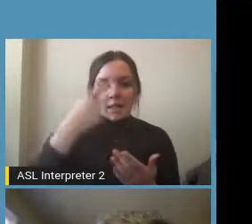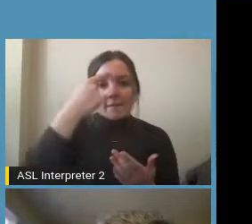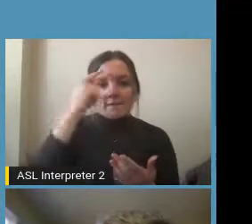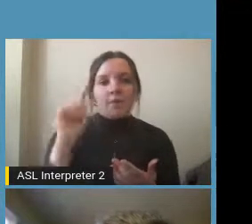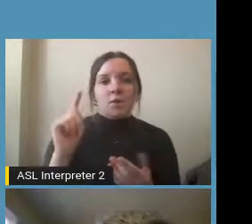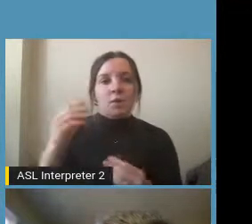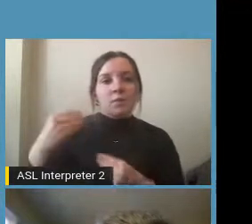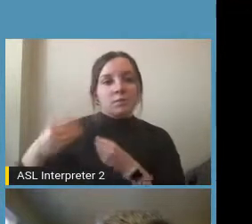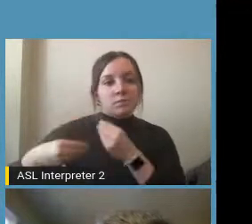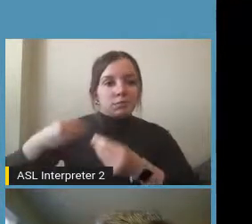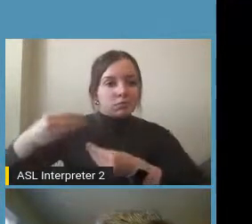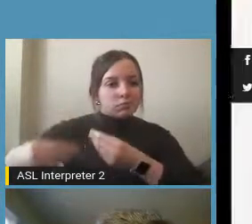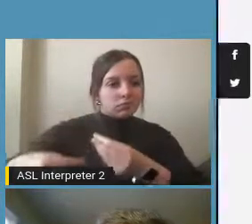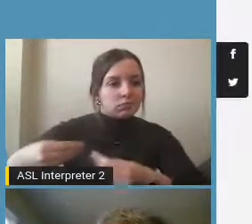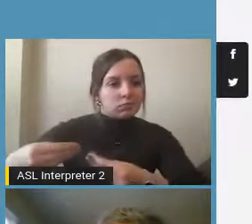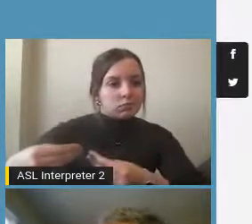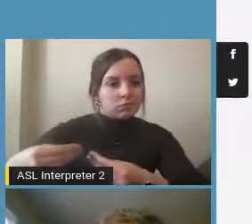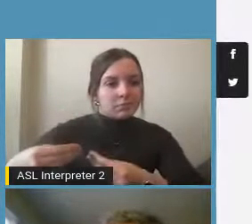heritage